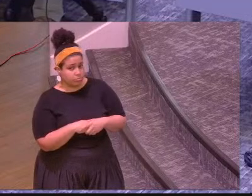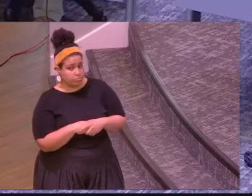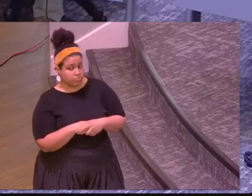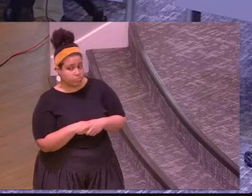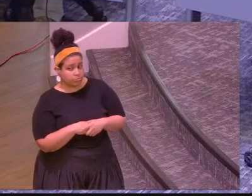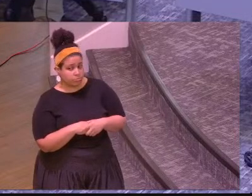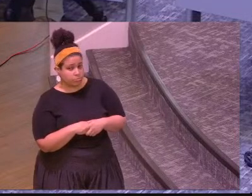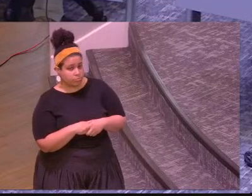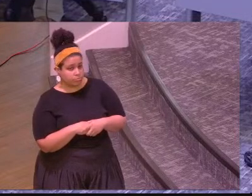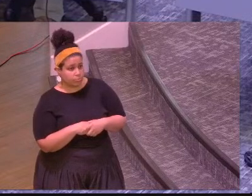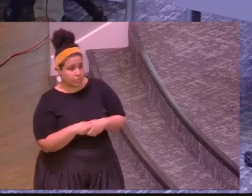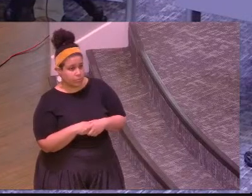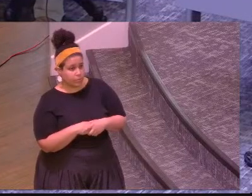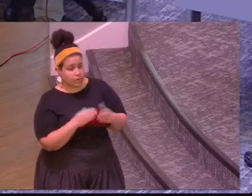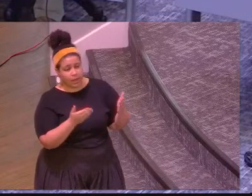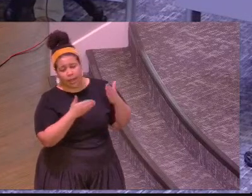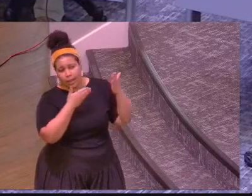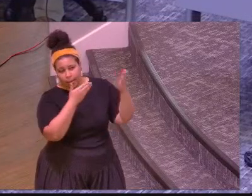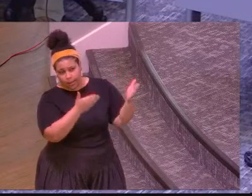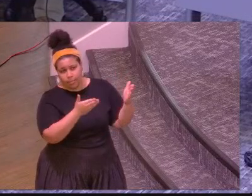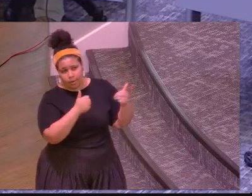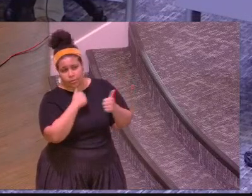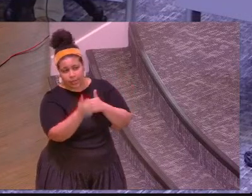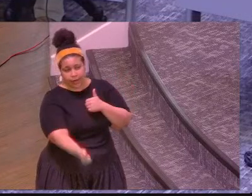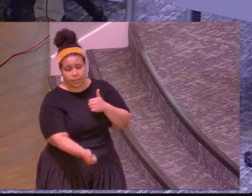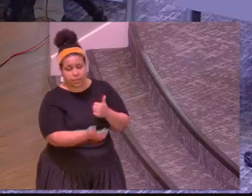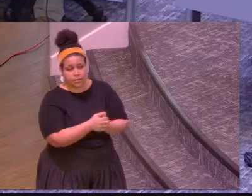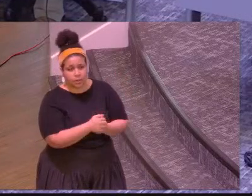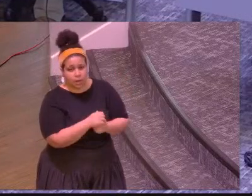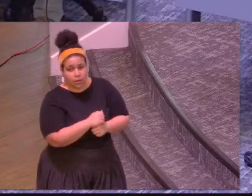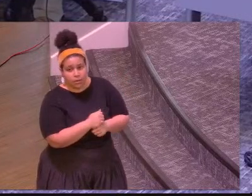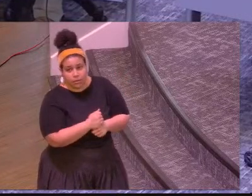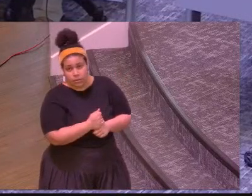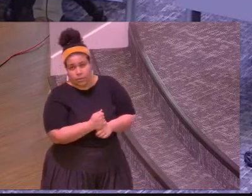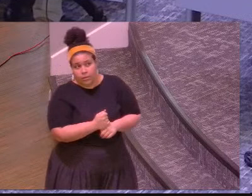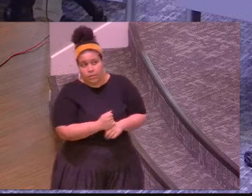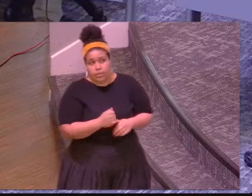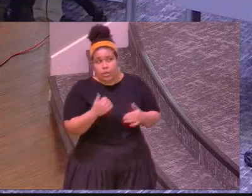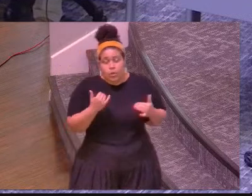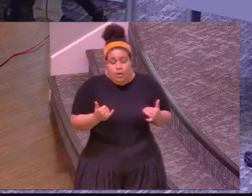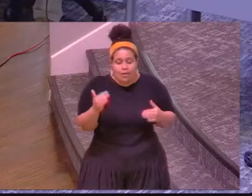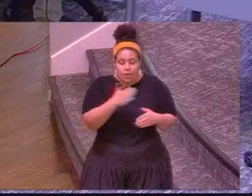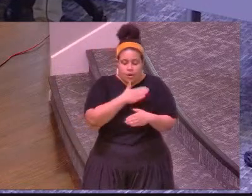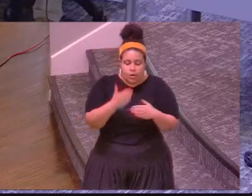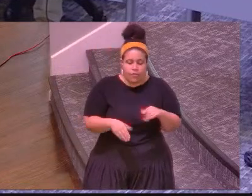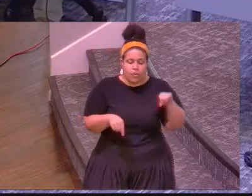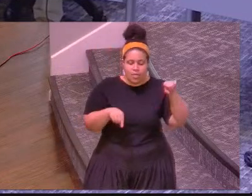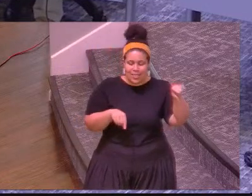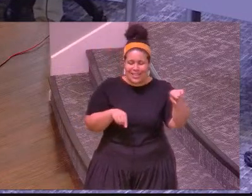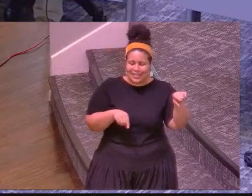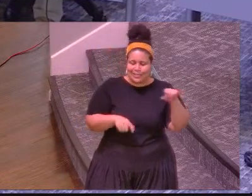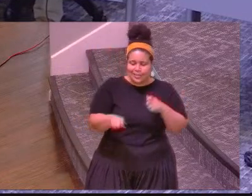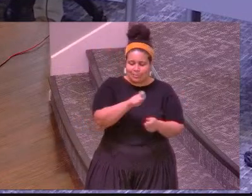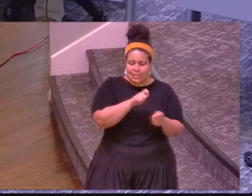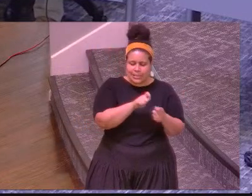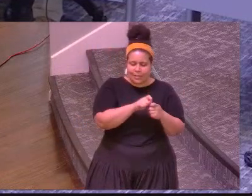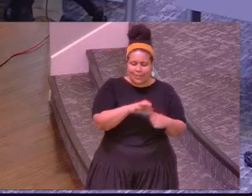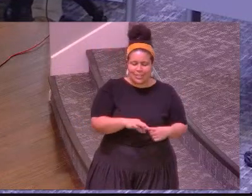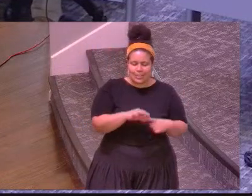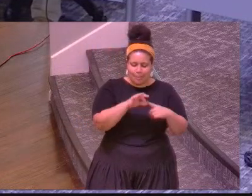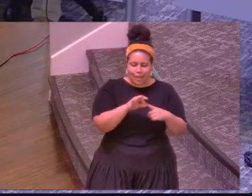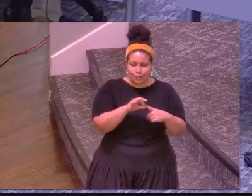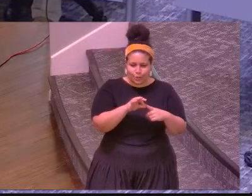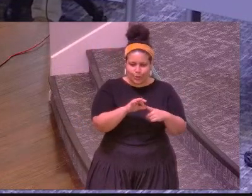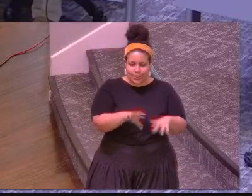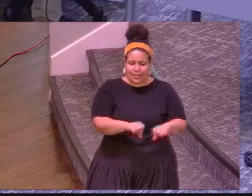All right, that motion carries. And so that brings us to adjournment for this particular special call meeting to take action